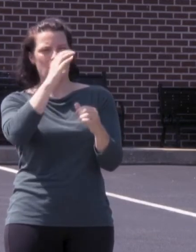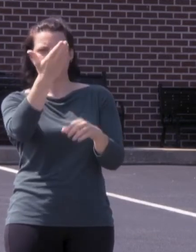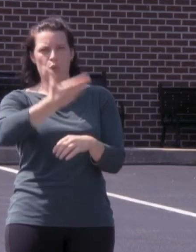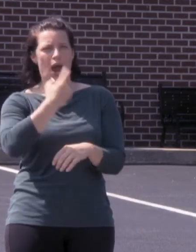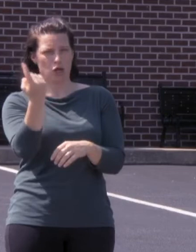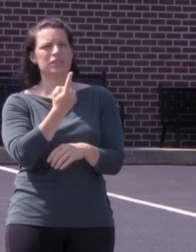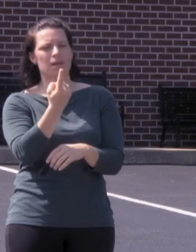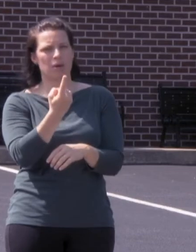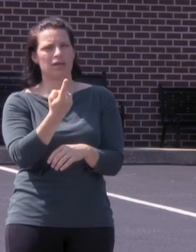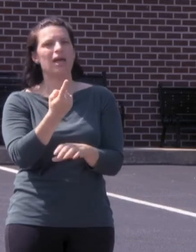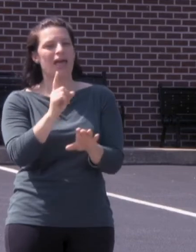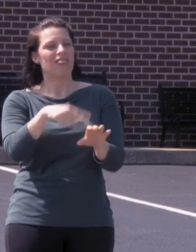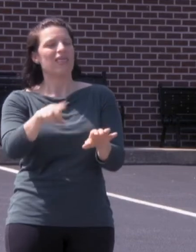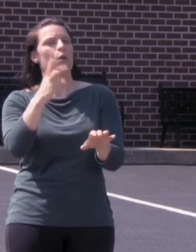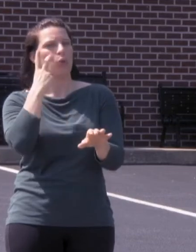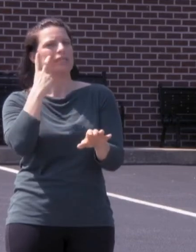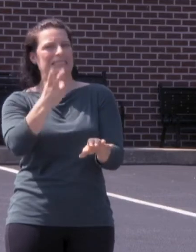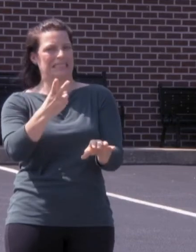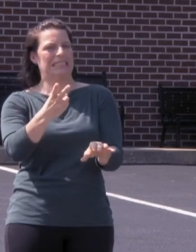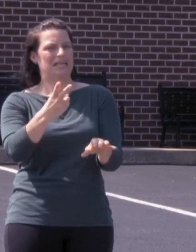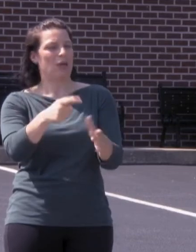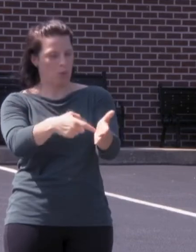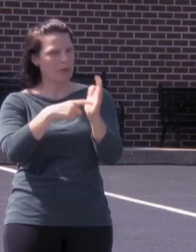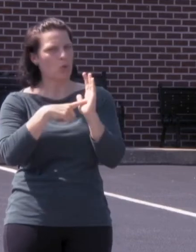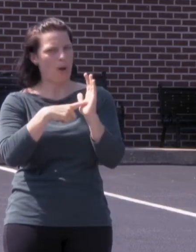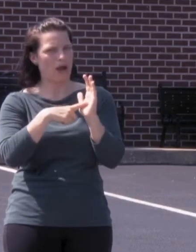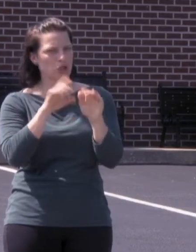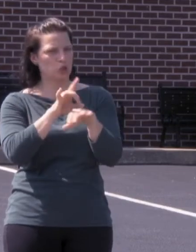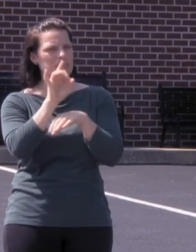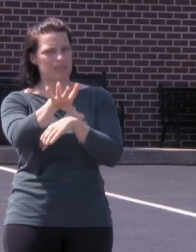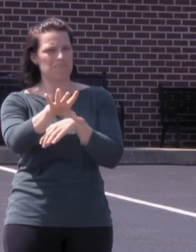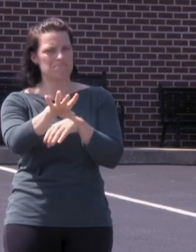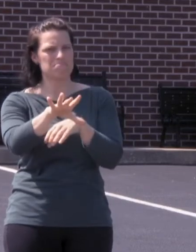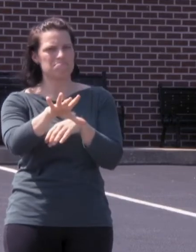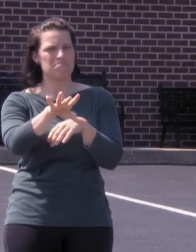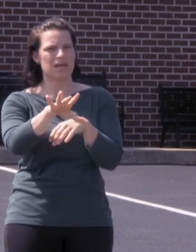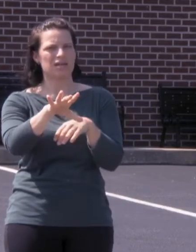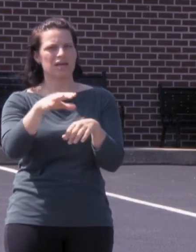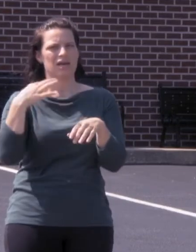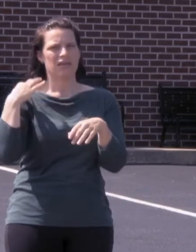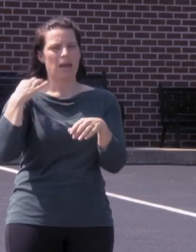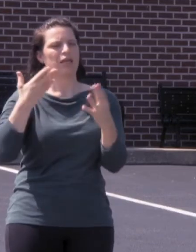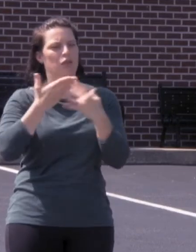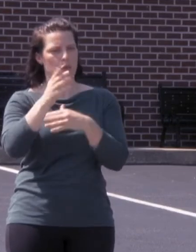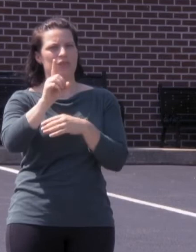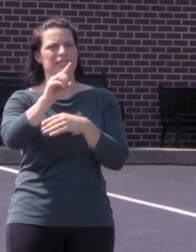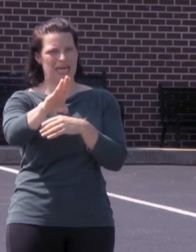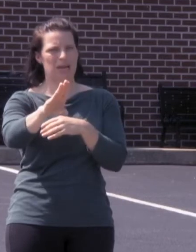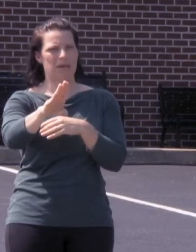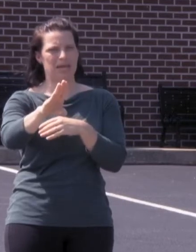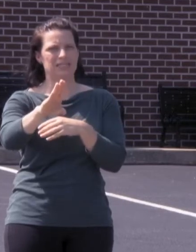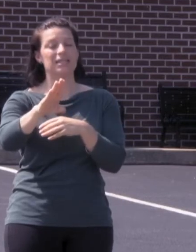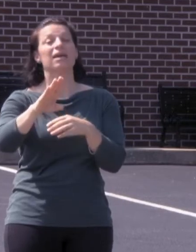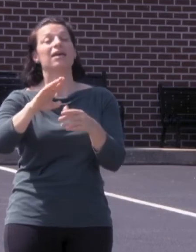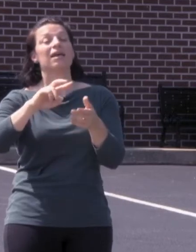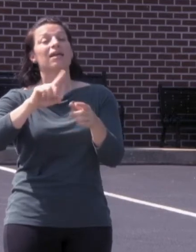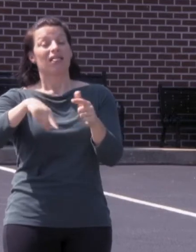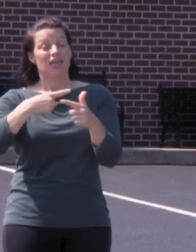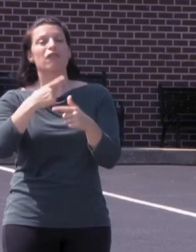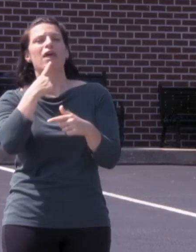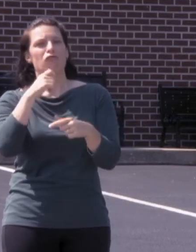hire somebody, they will be required to submit the prospective applicant through the database, and thus the red flag will